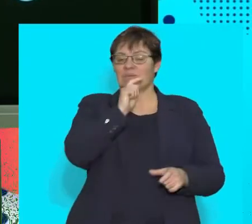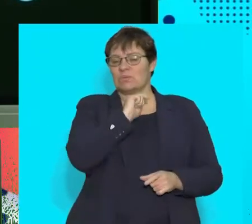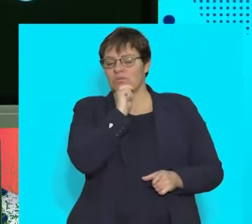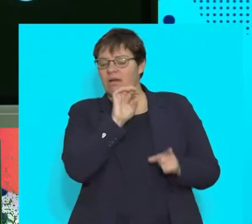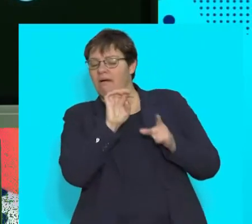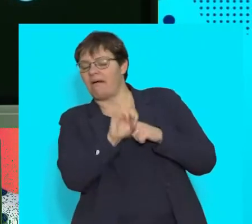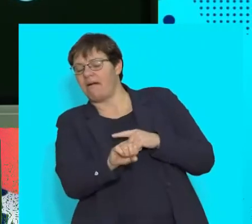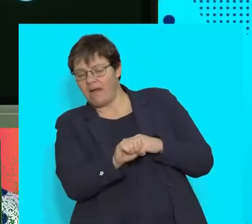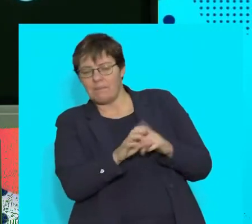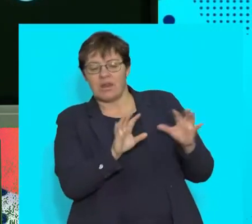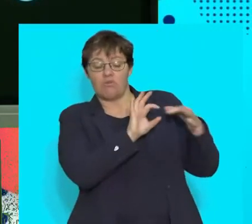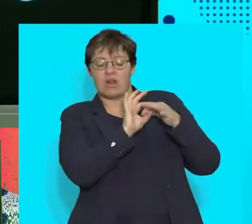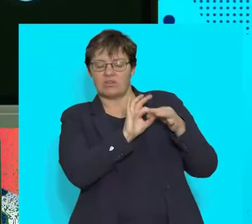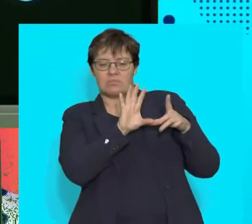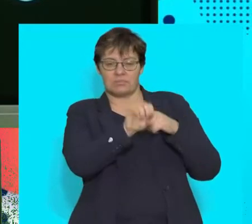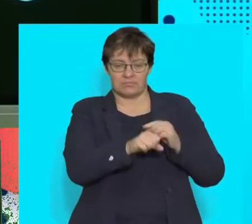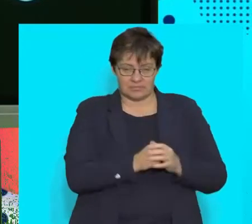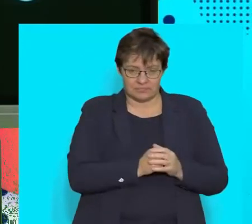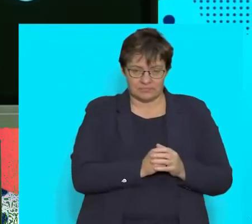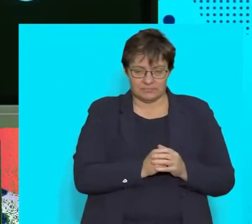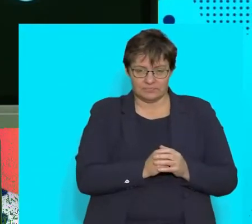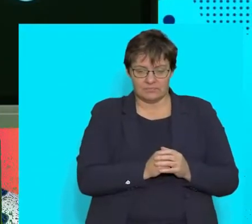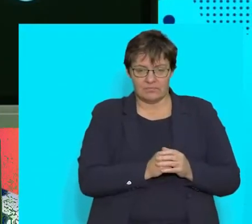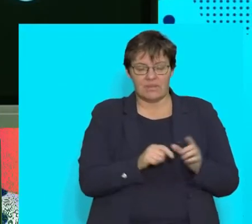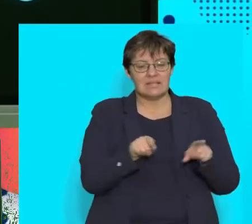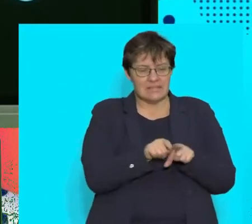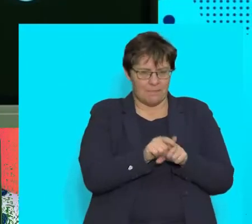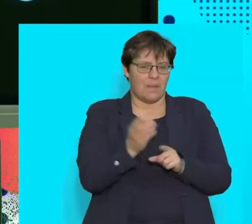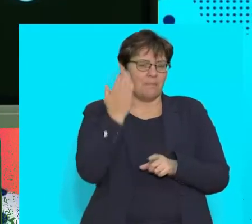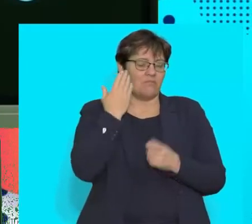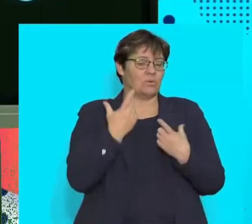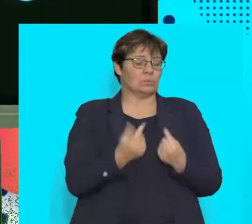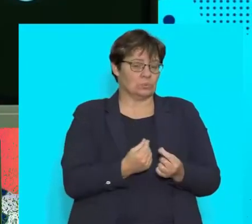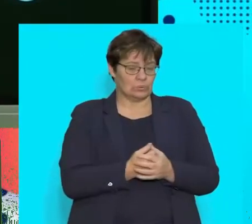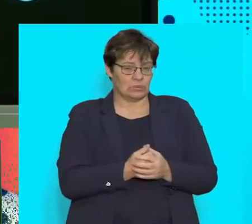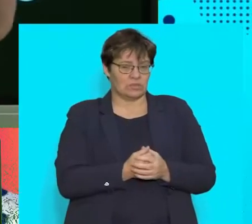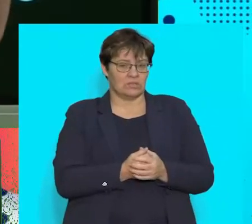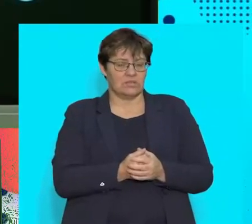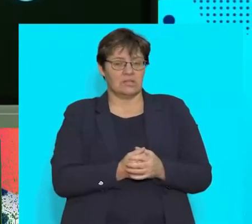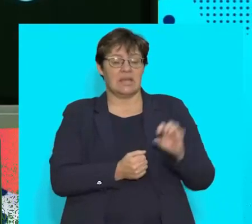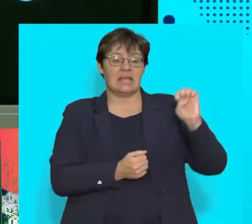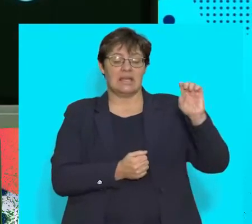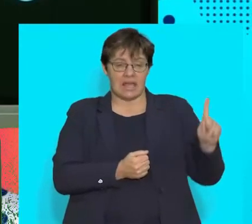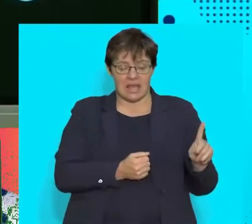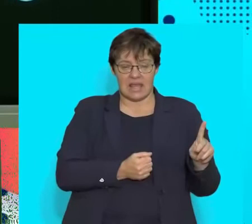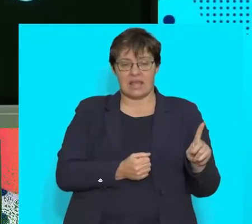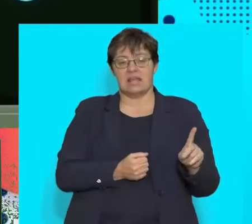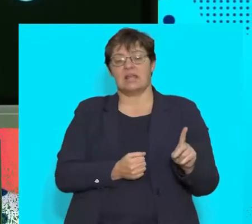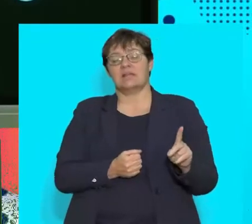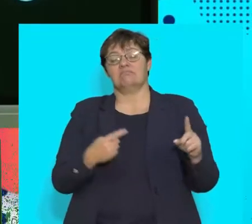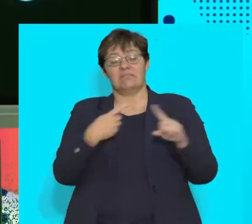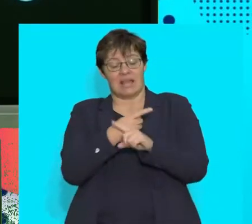to try and establish the relationship. So like we did in the other one, we plotted ek against v